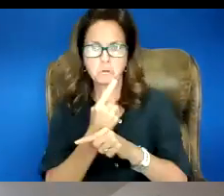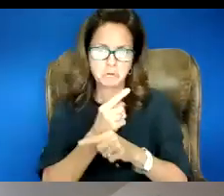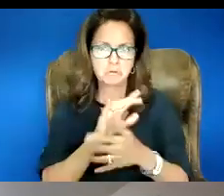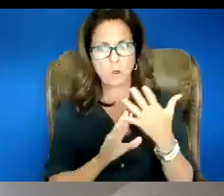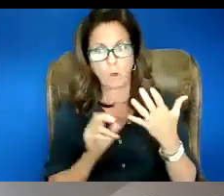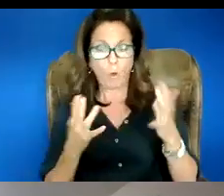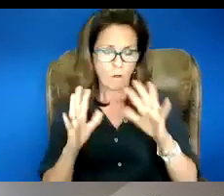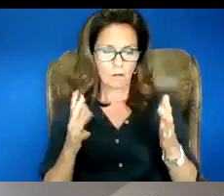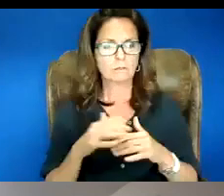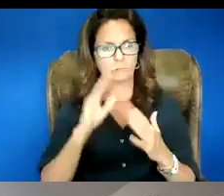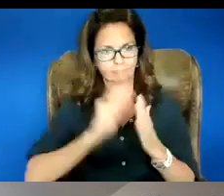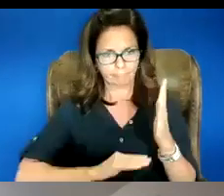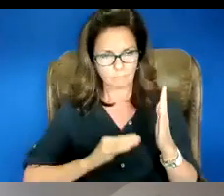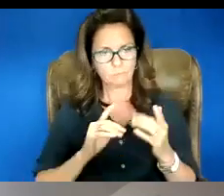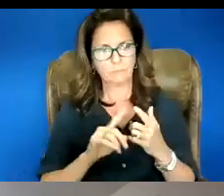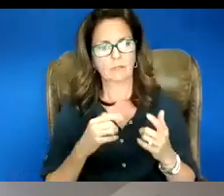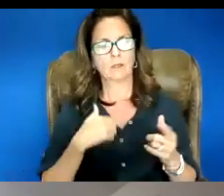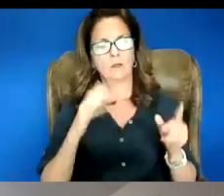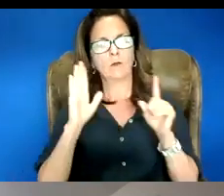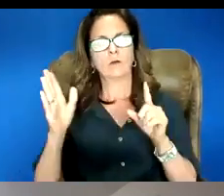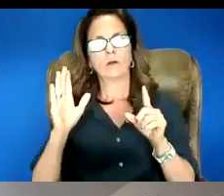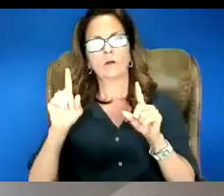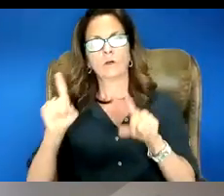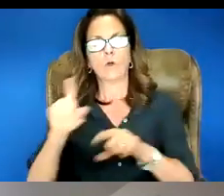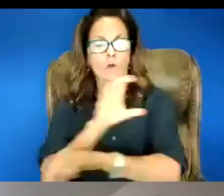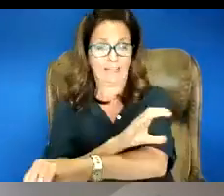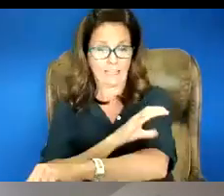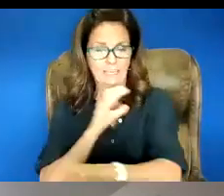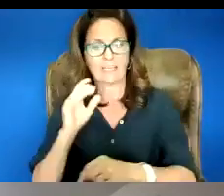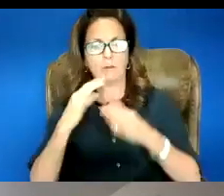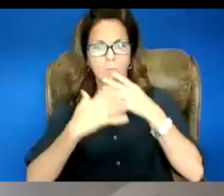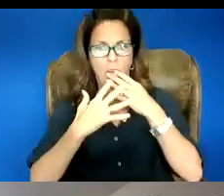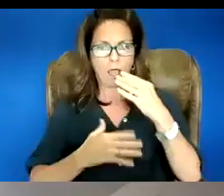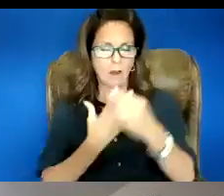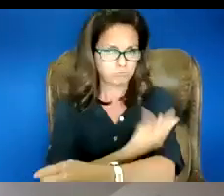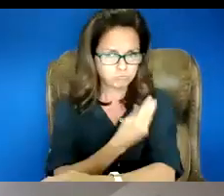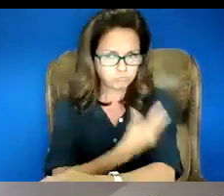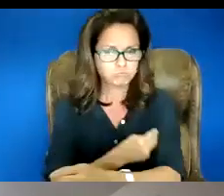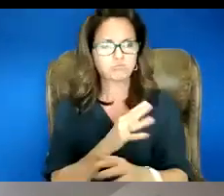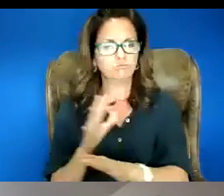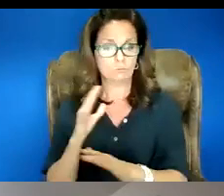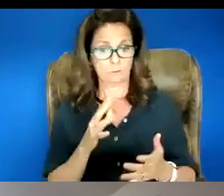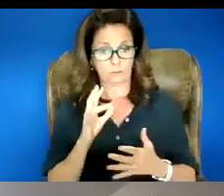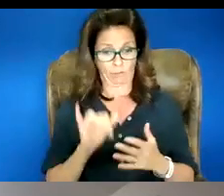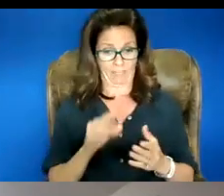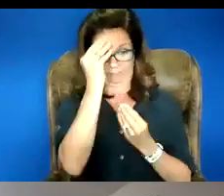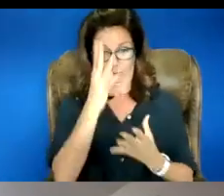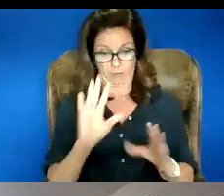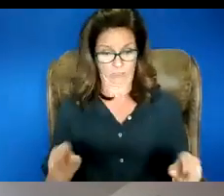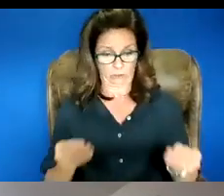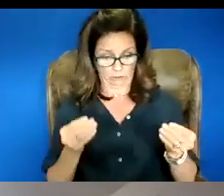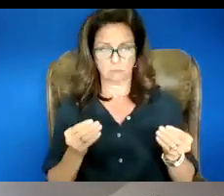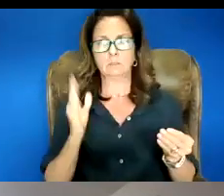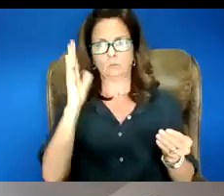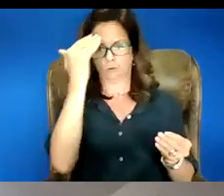clinic and get you got to get up your blood drawn. But that's going to help you to see where you are when you start the program.